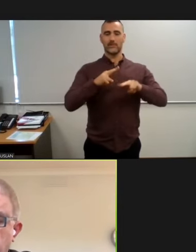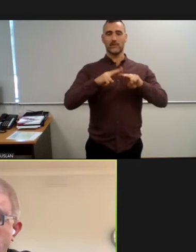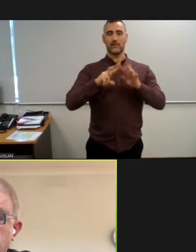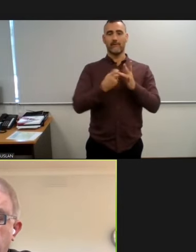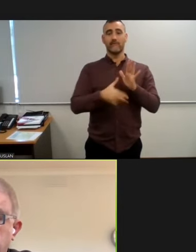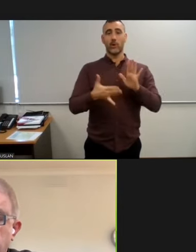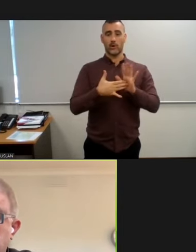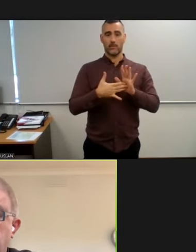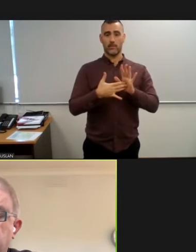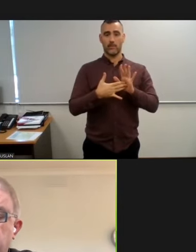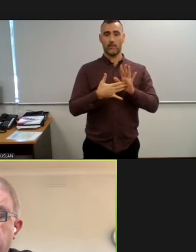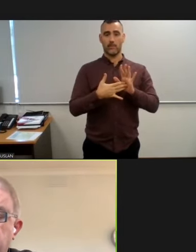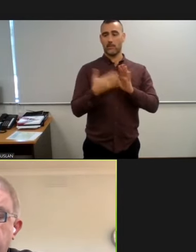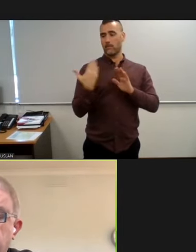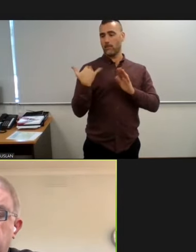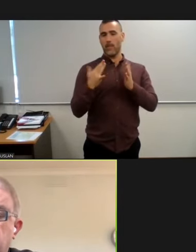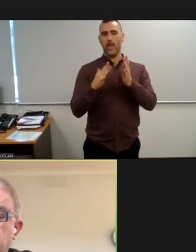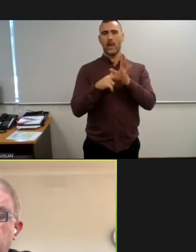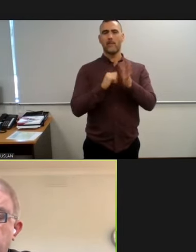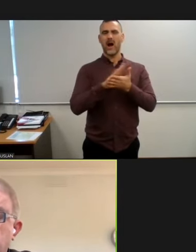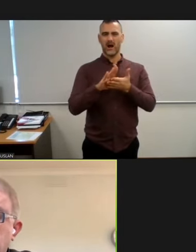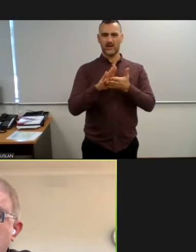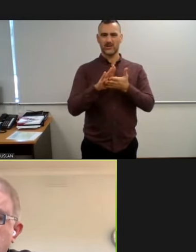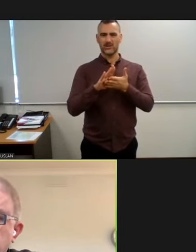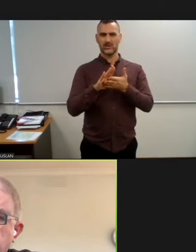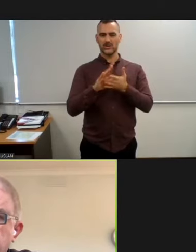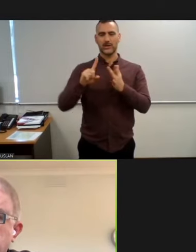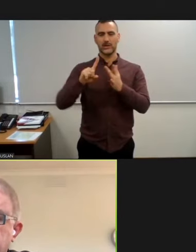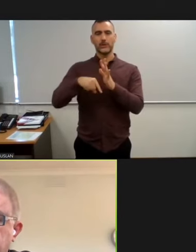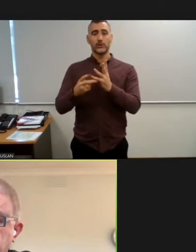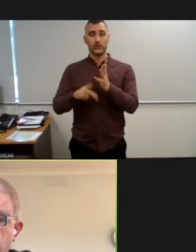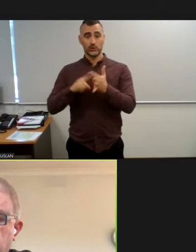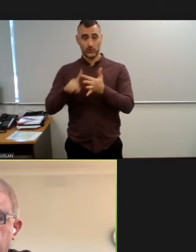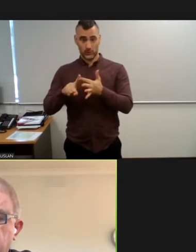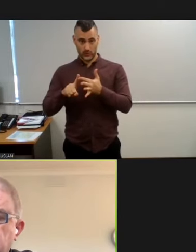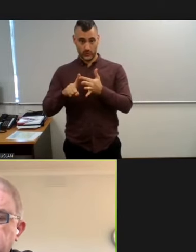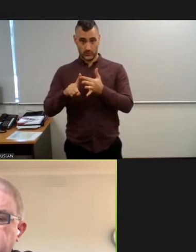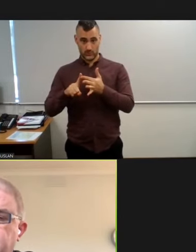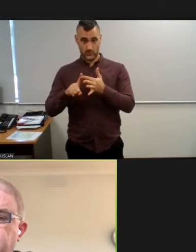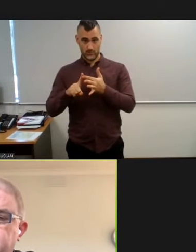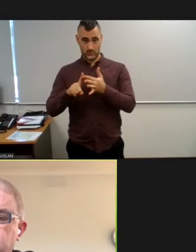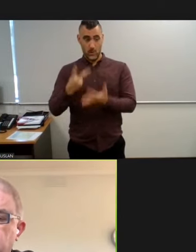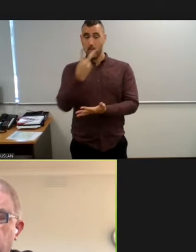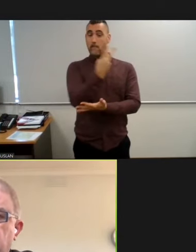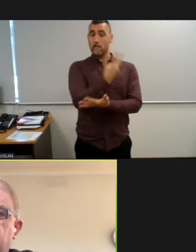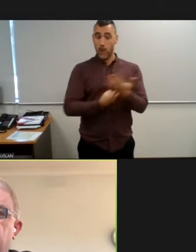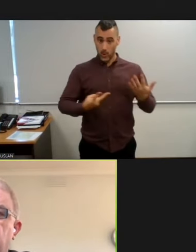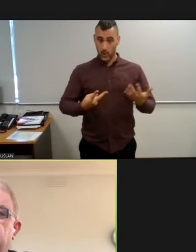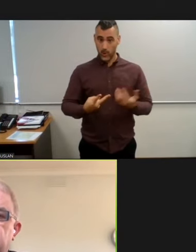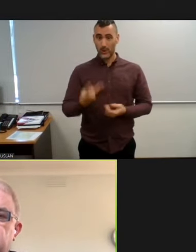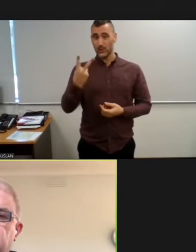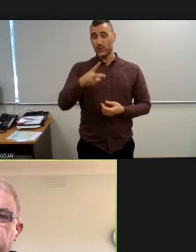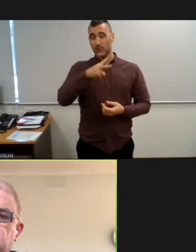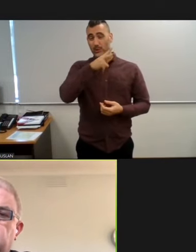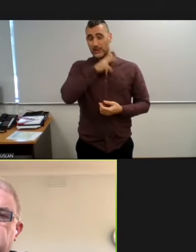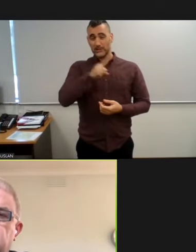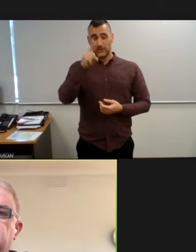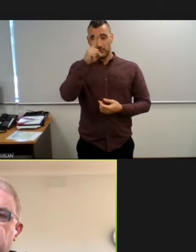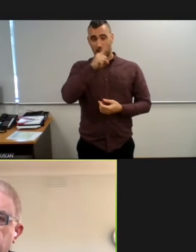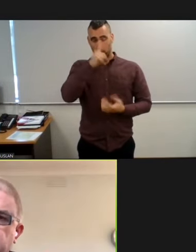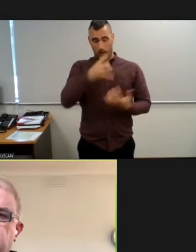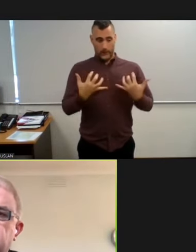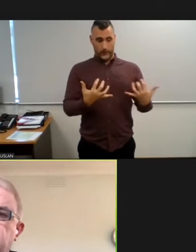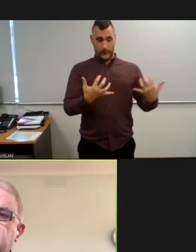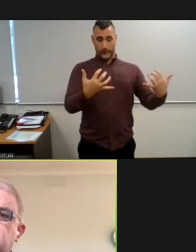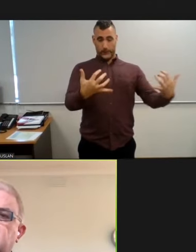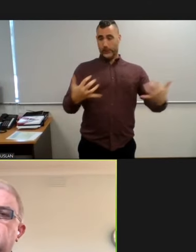I'm told, I wasn't part of these, but I'm told almost 200 people attended those. really trying to help spread the